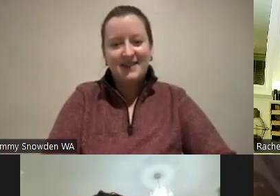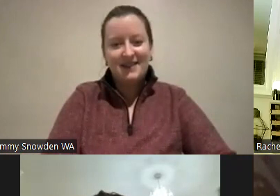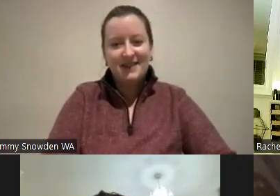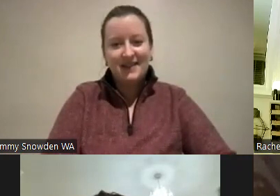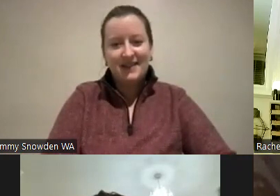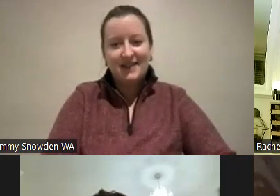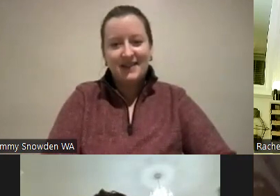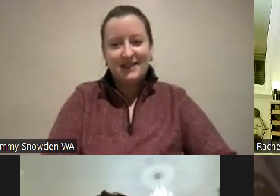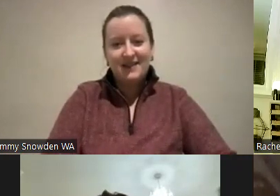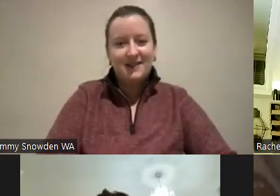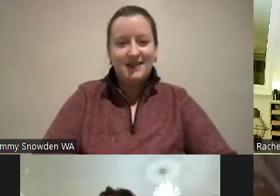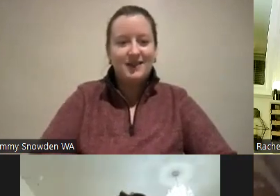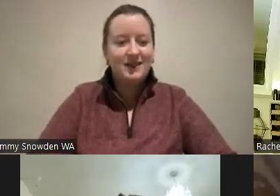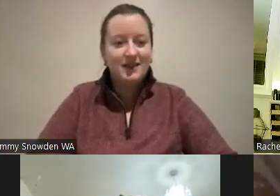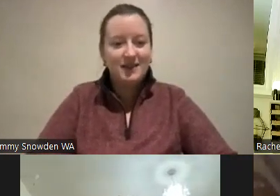start sharing again.